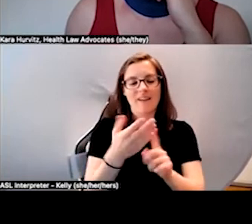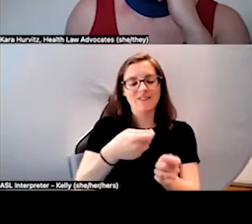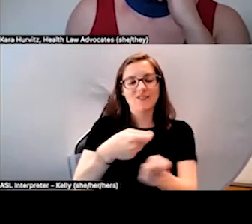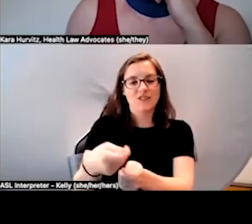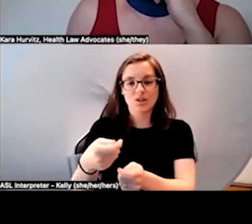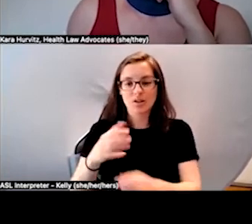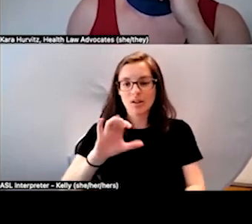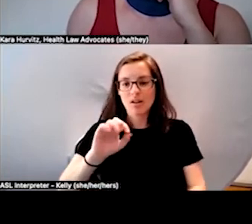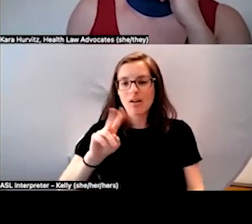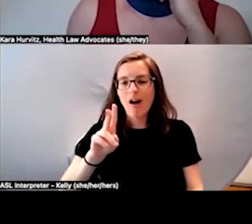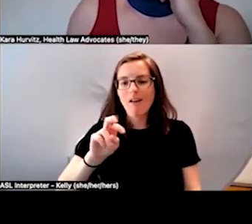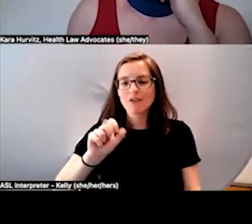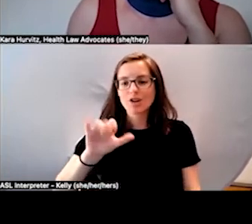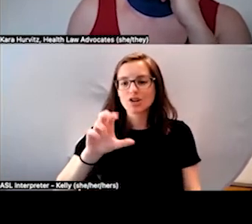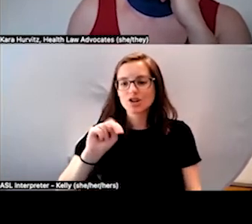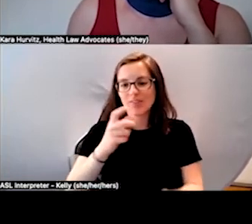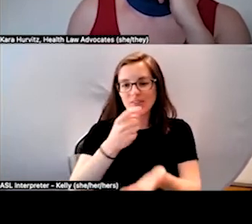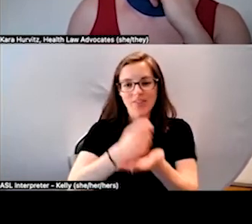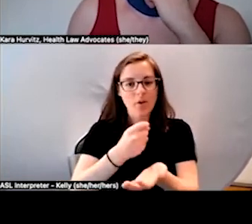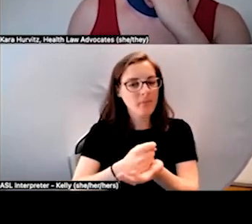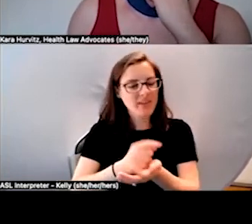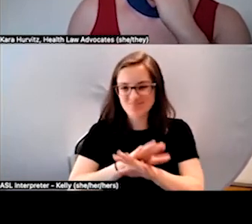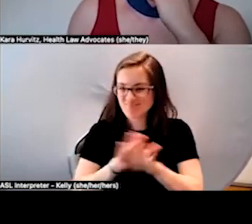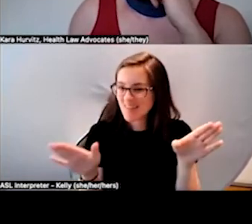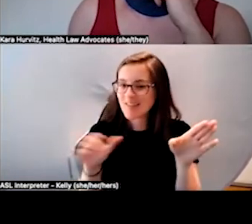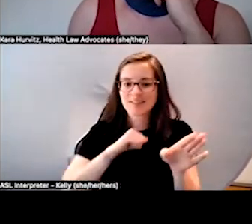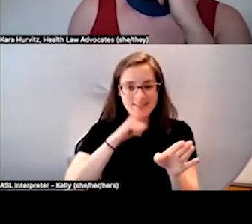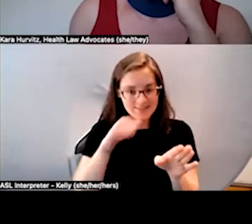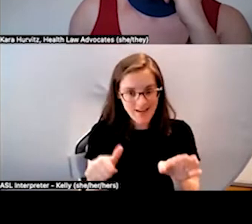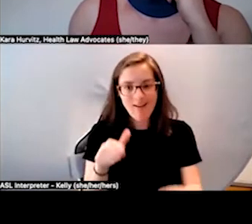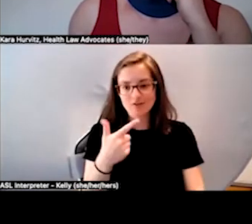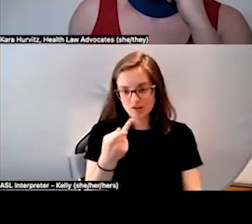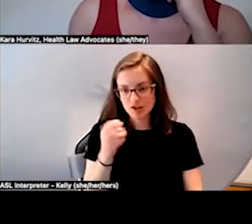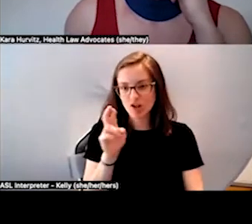professional associations that do work on gender affirming